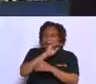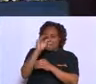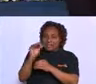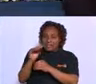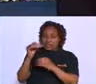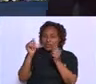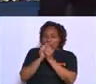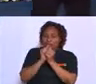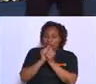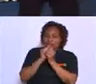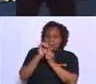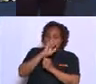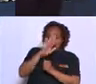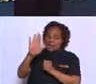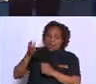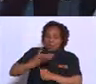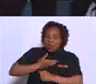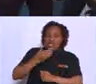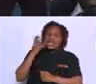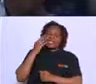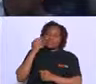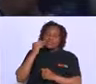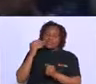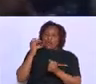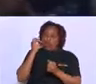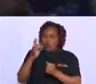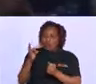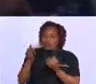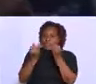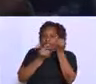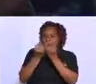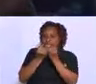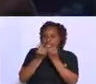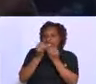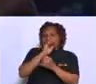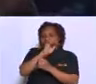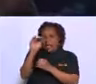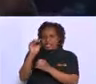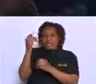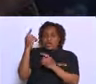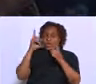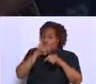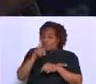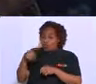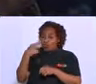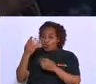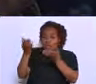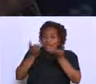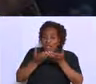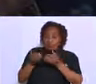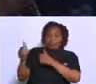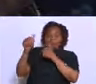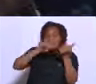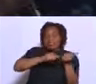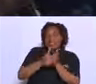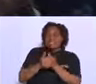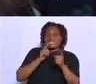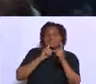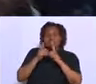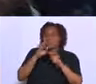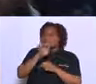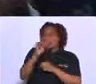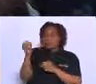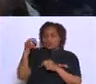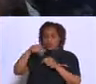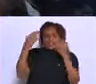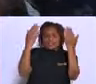experience with God on the Sabbath. Make an appeal tonight for those that need to be baptized. Speak to them